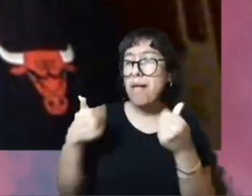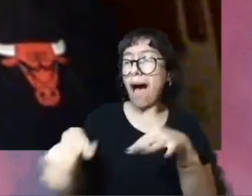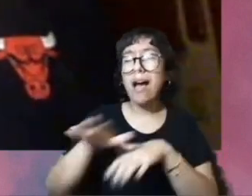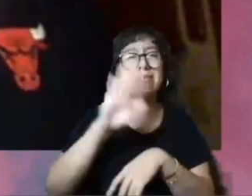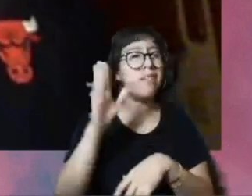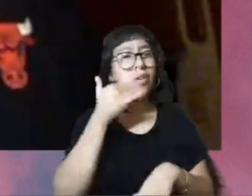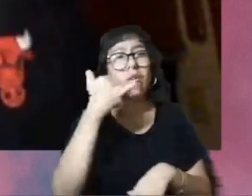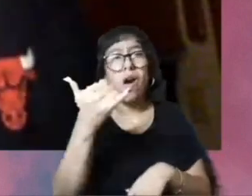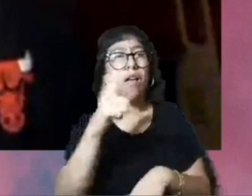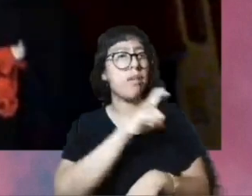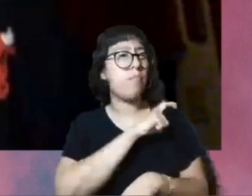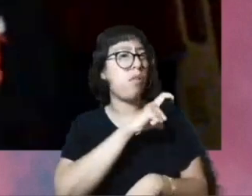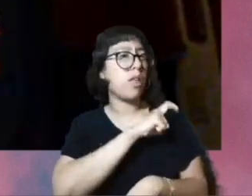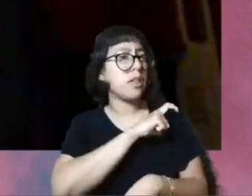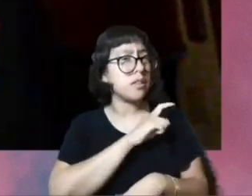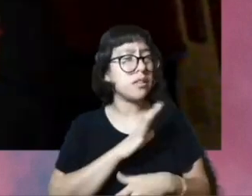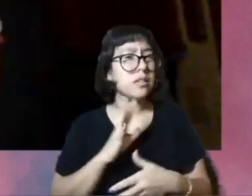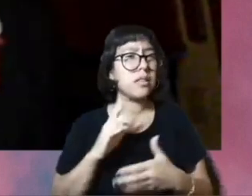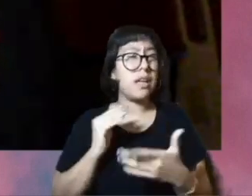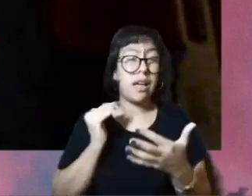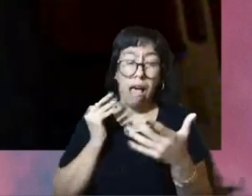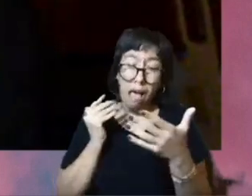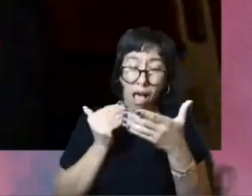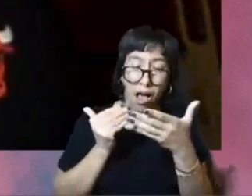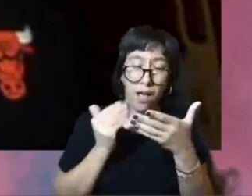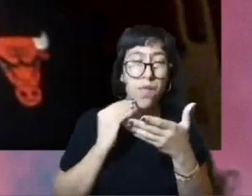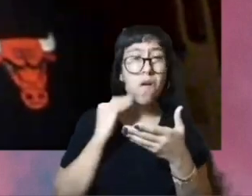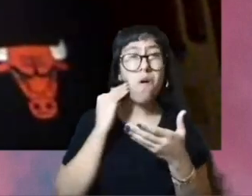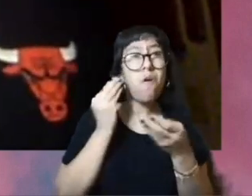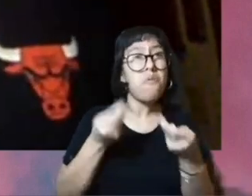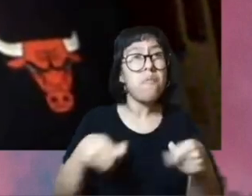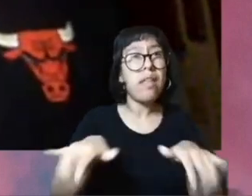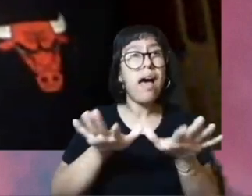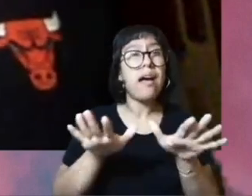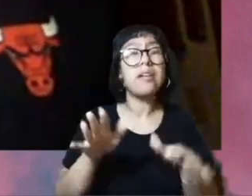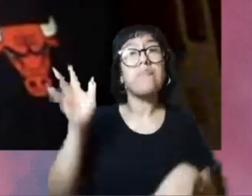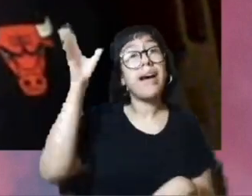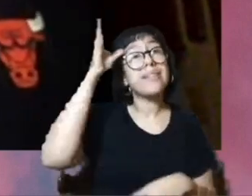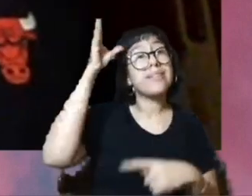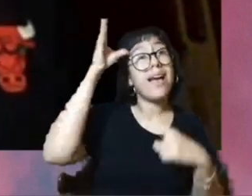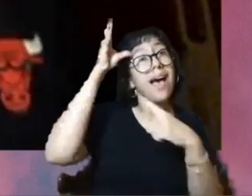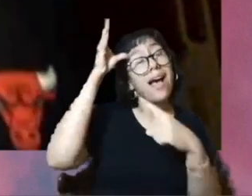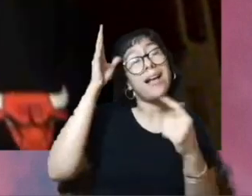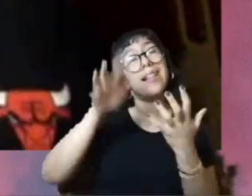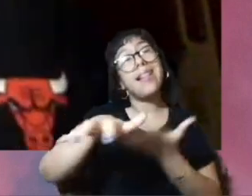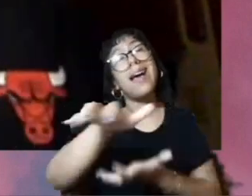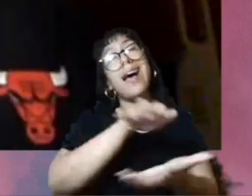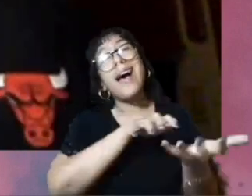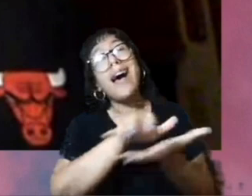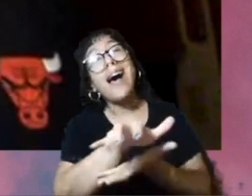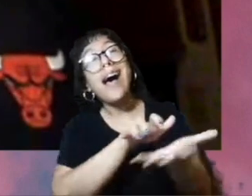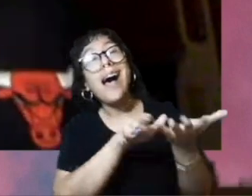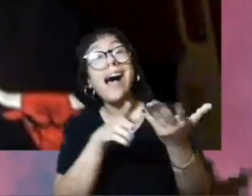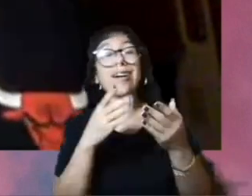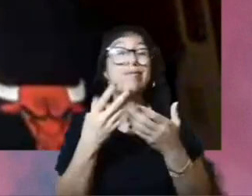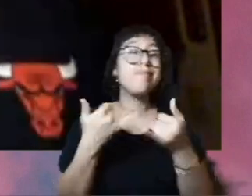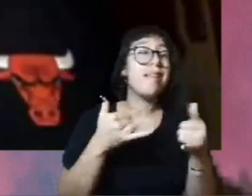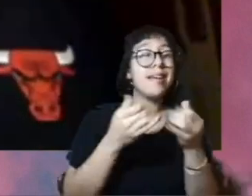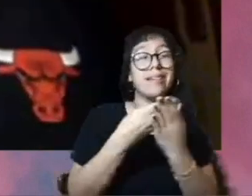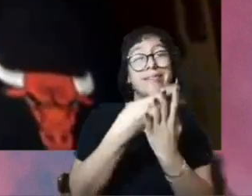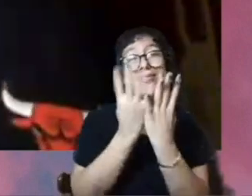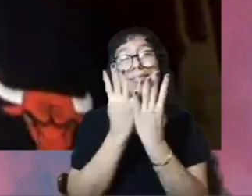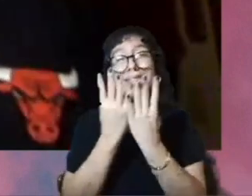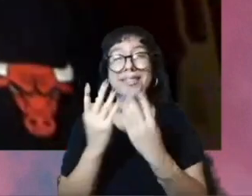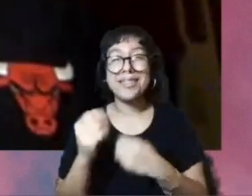police. Closest I got to a homeland is my daddy's laugh in a spades game.